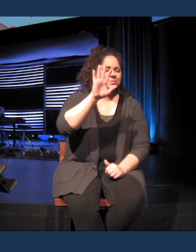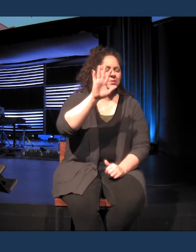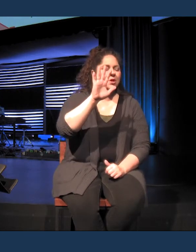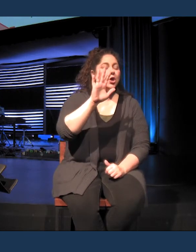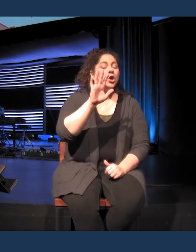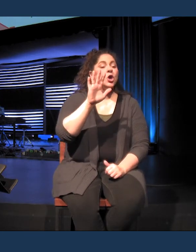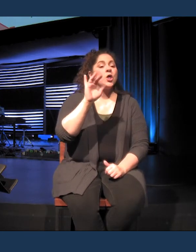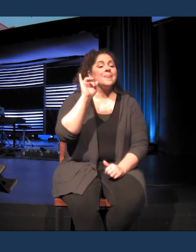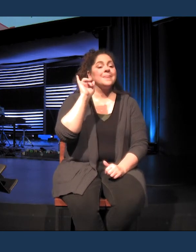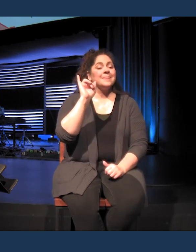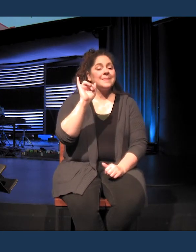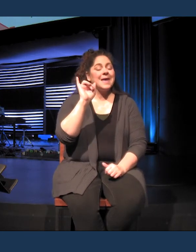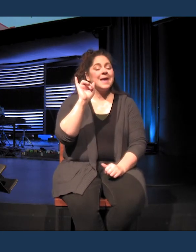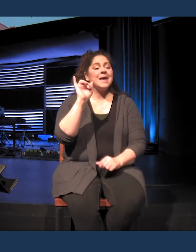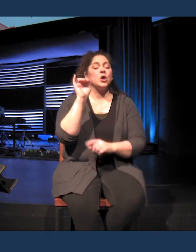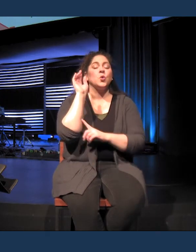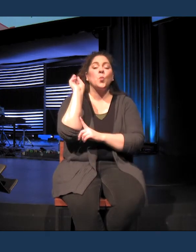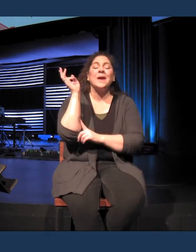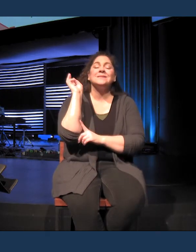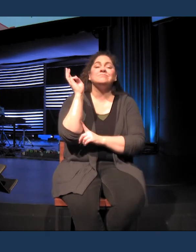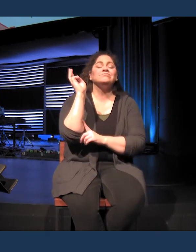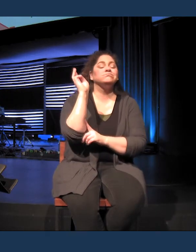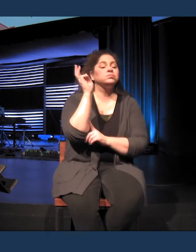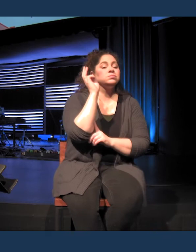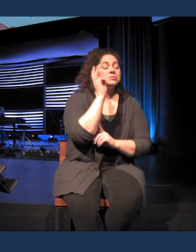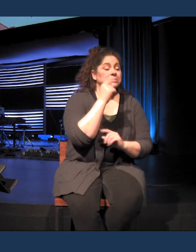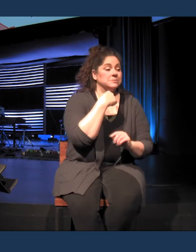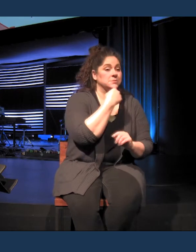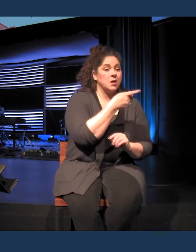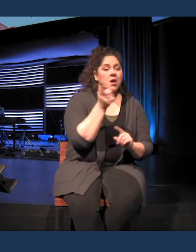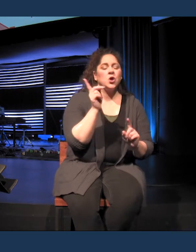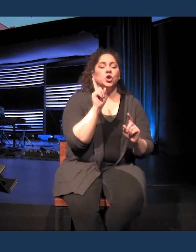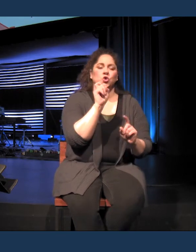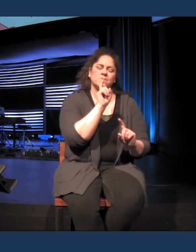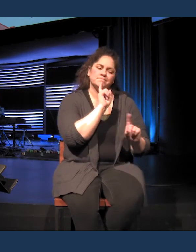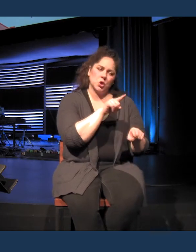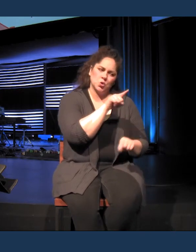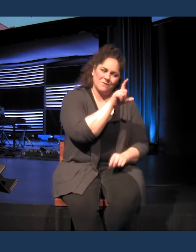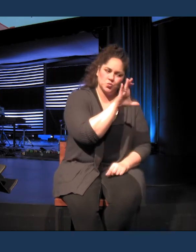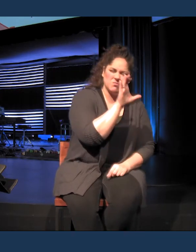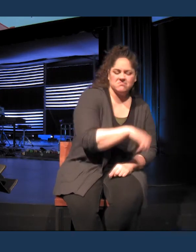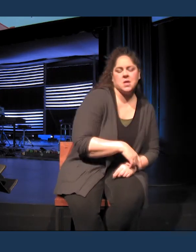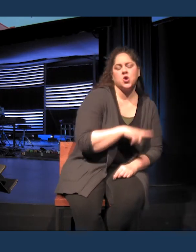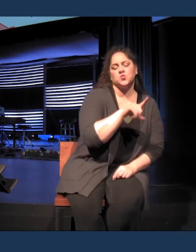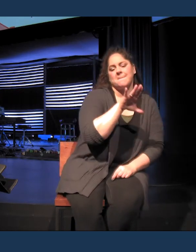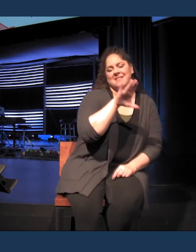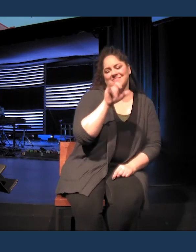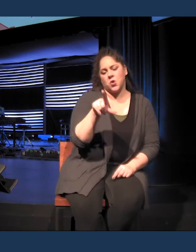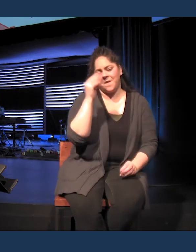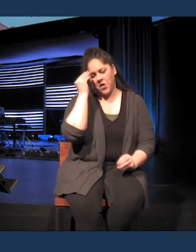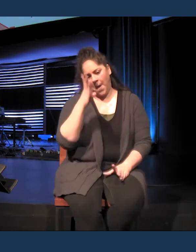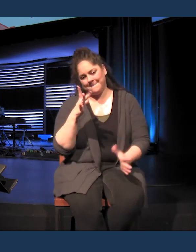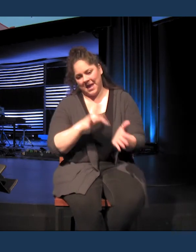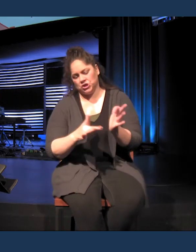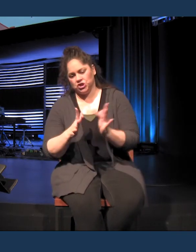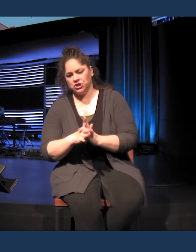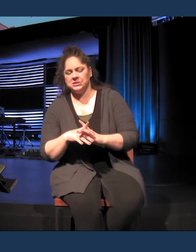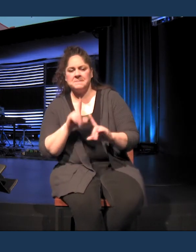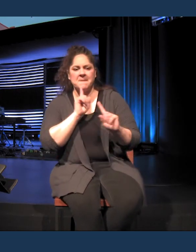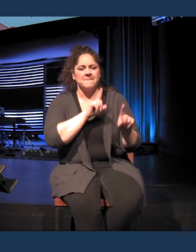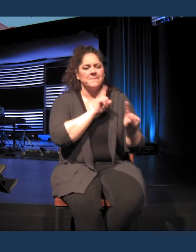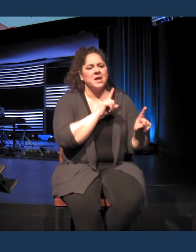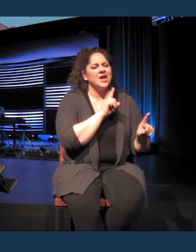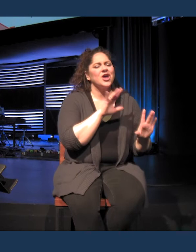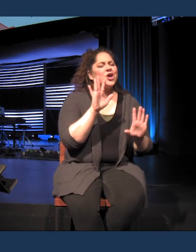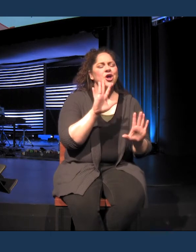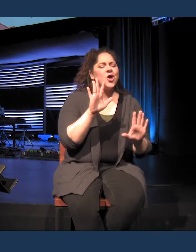See, a witness does not go around saying, you need to do this, and you need to do this, and you need to obey Jesus. No, a witness